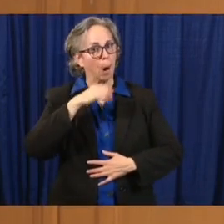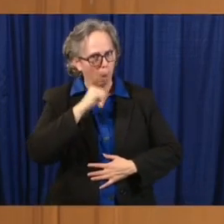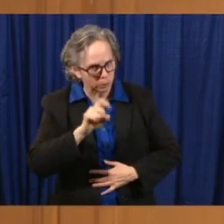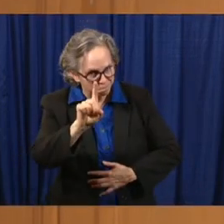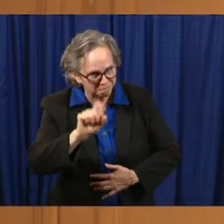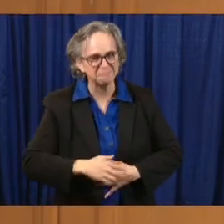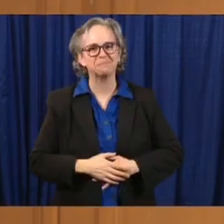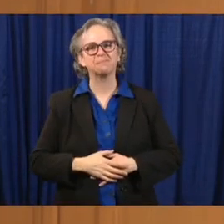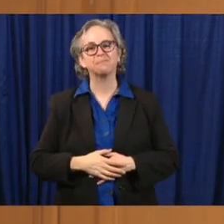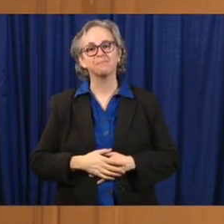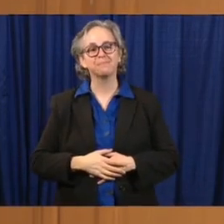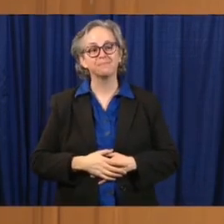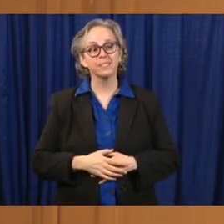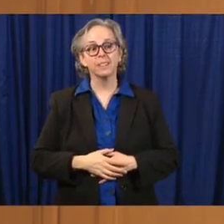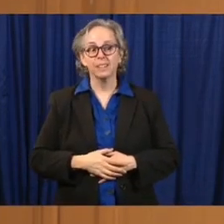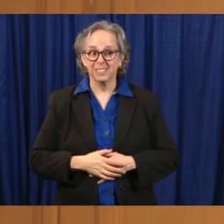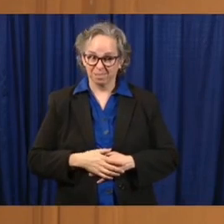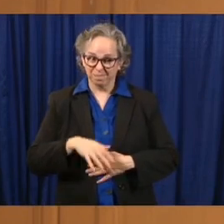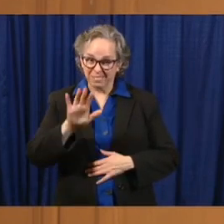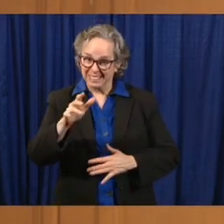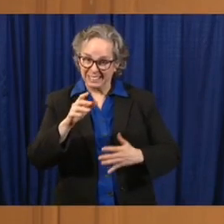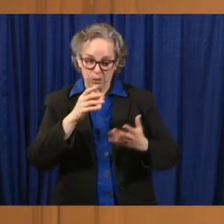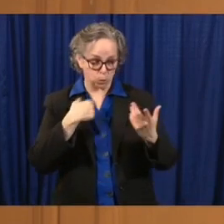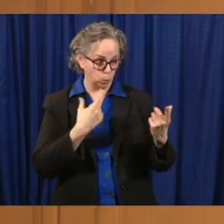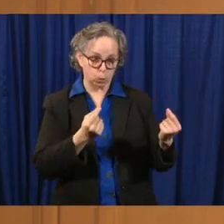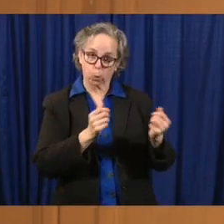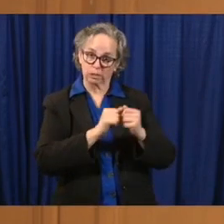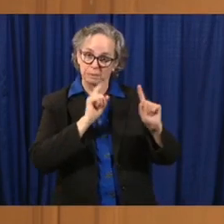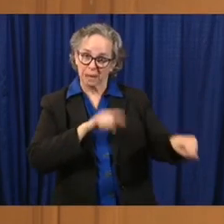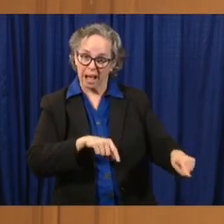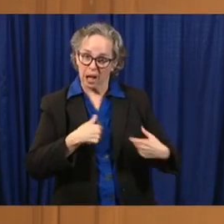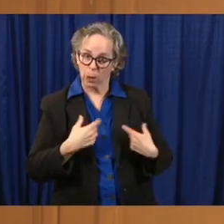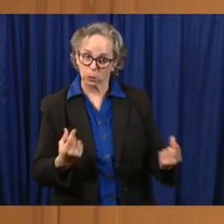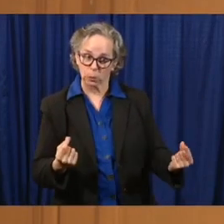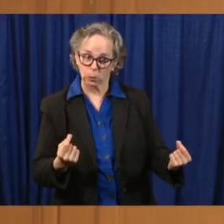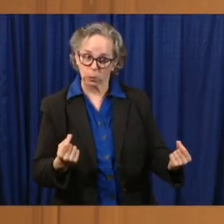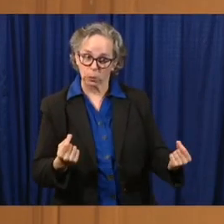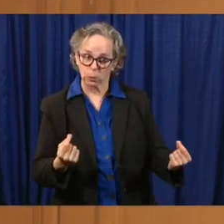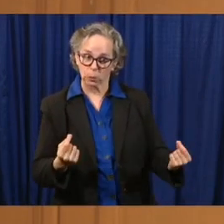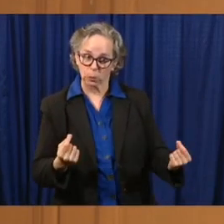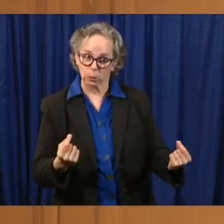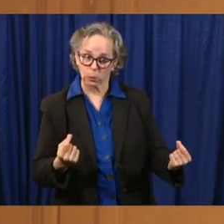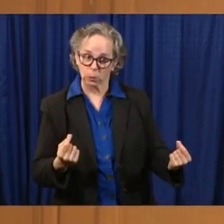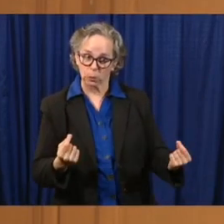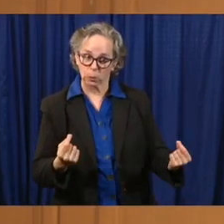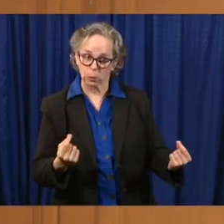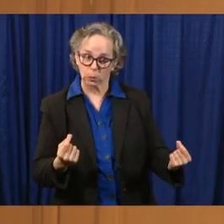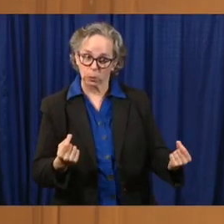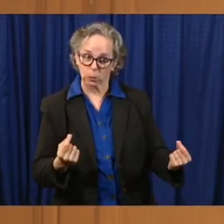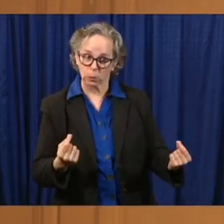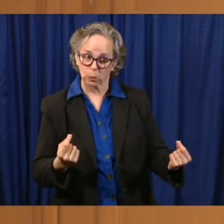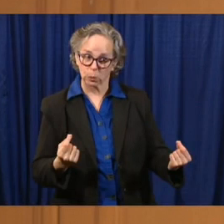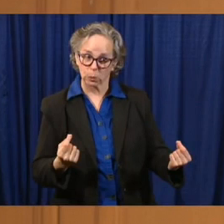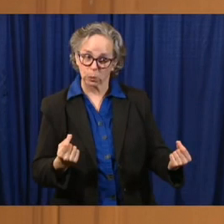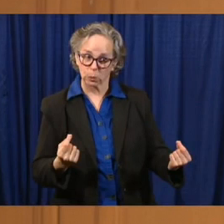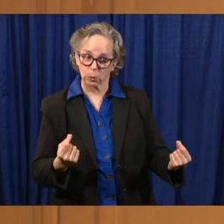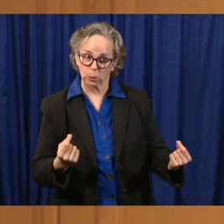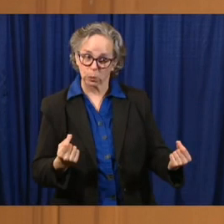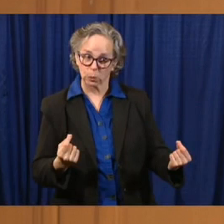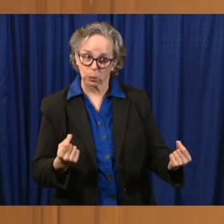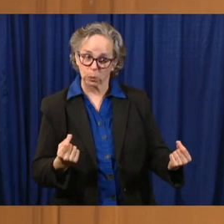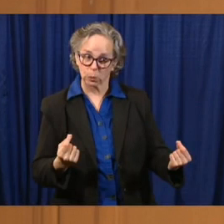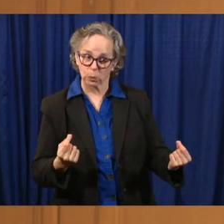unprecedented proportions. It's something I think I will be most proud of when I look back on this, when I'm old, thinking back, because it's going to take me a long